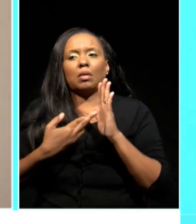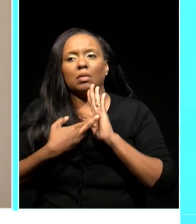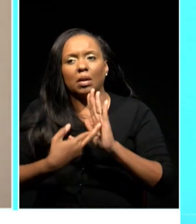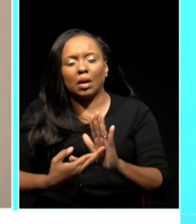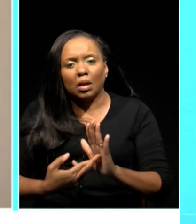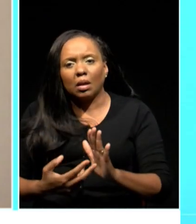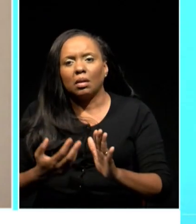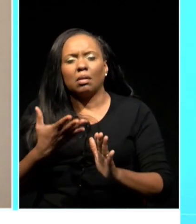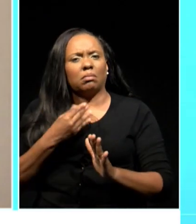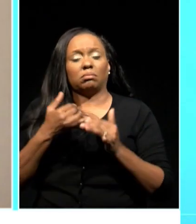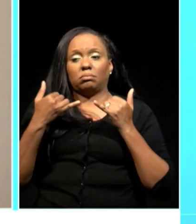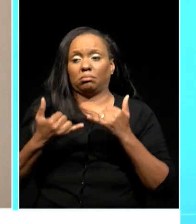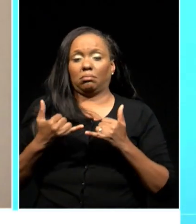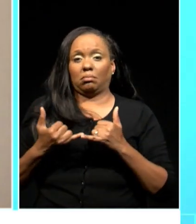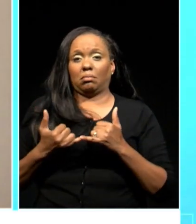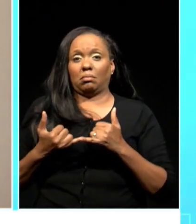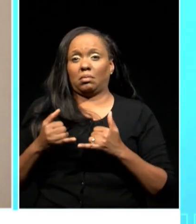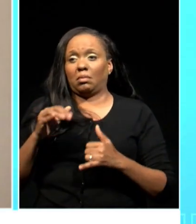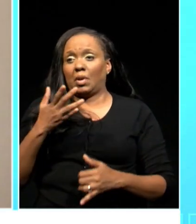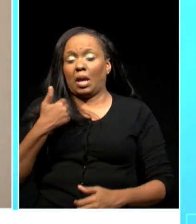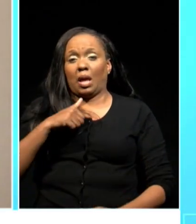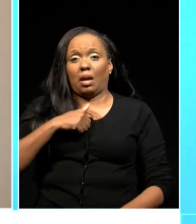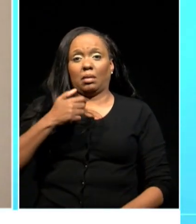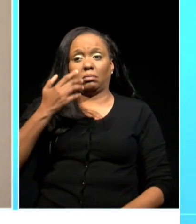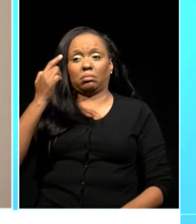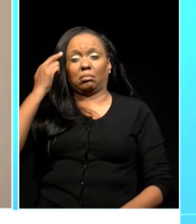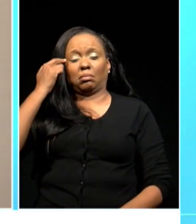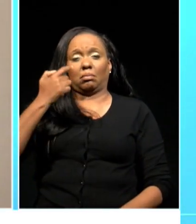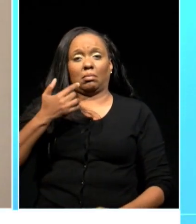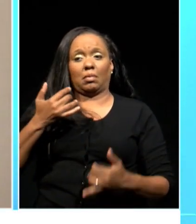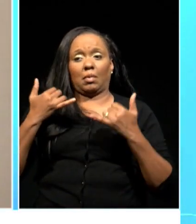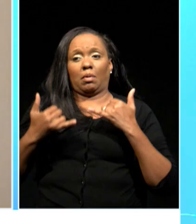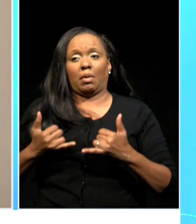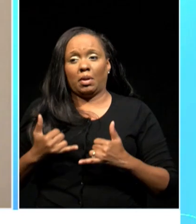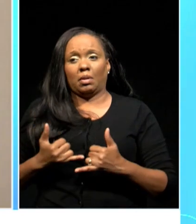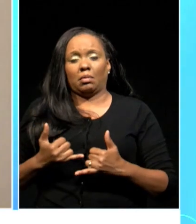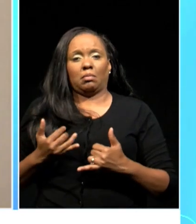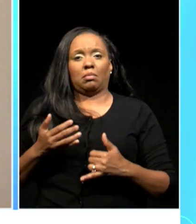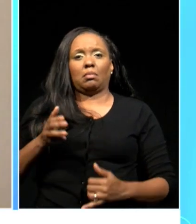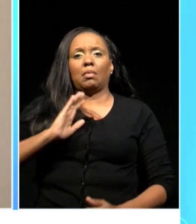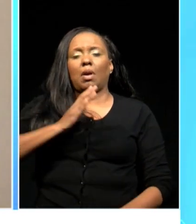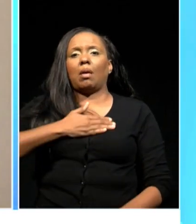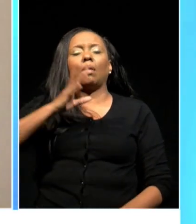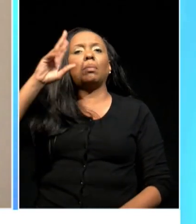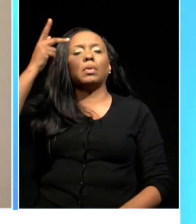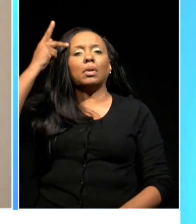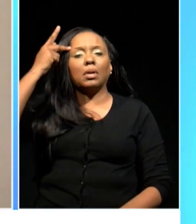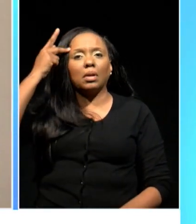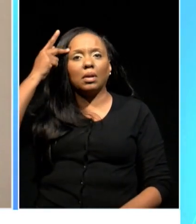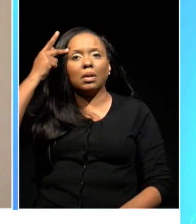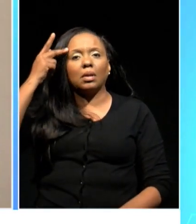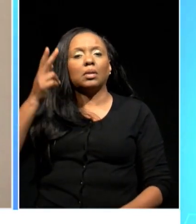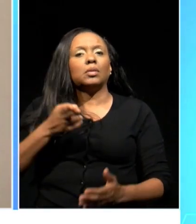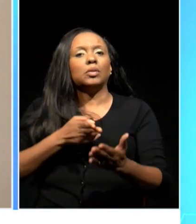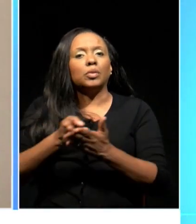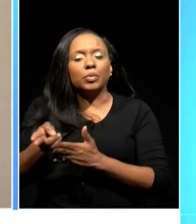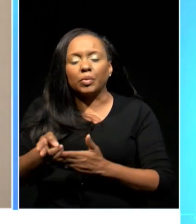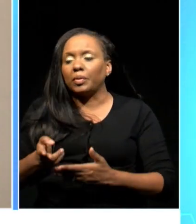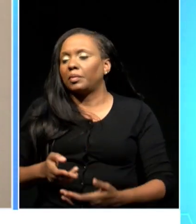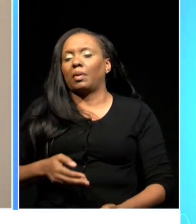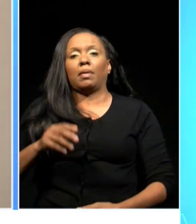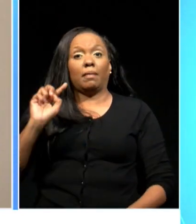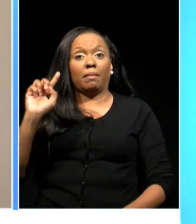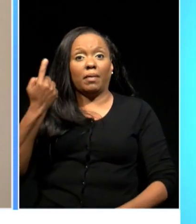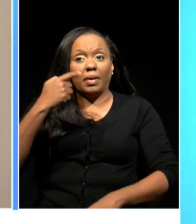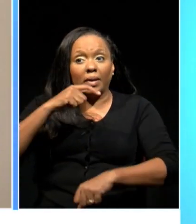significant governmental implications. I think that we've already reached that point, because the political reality is that we've seen now for the first time